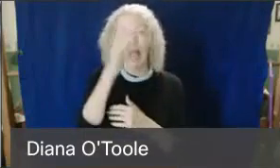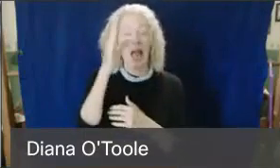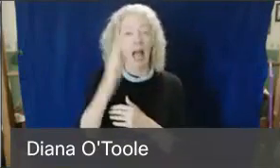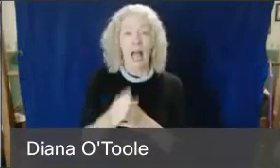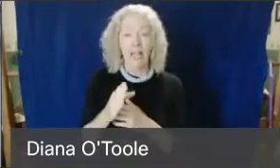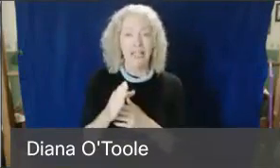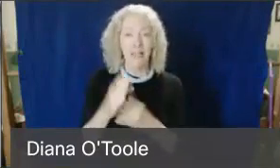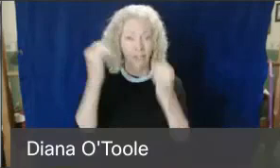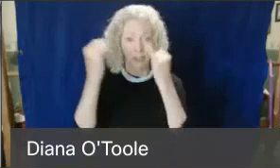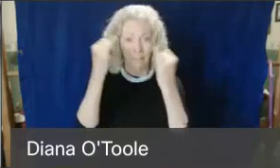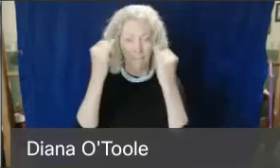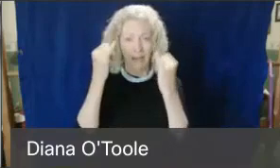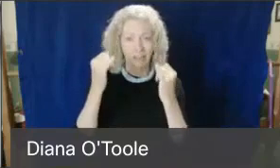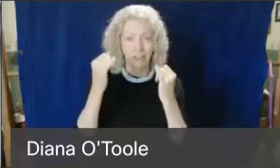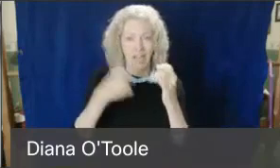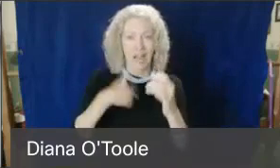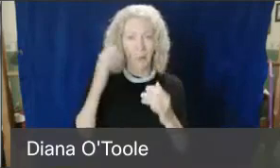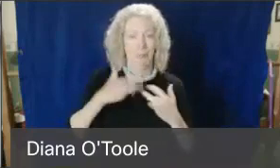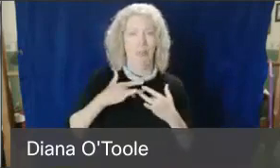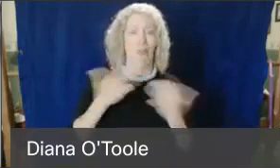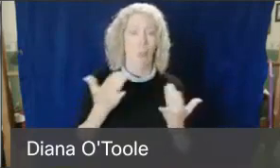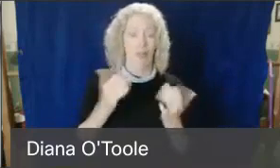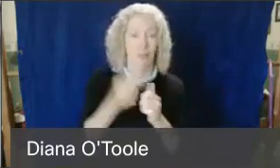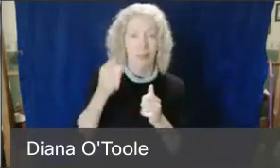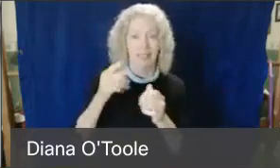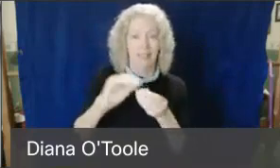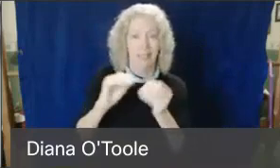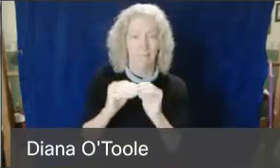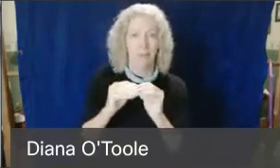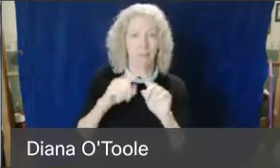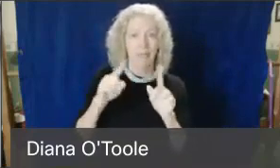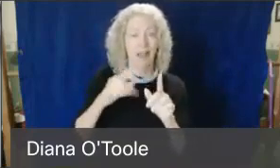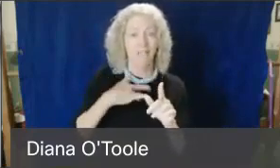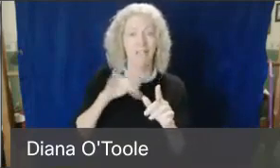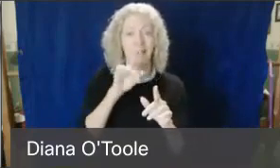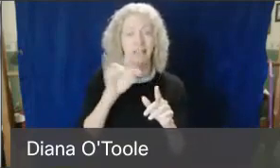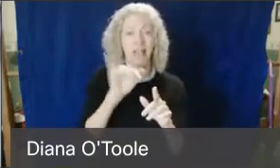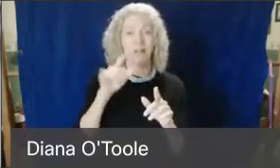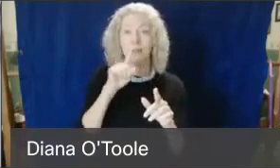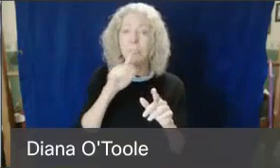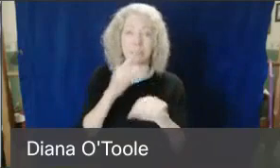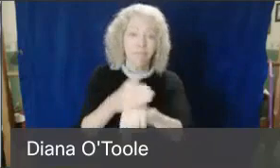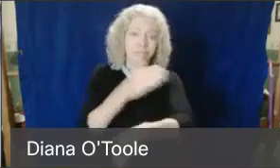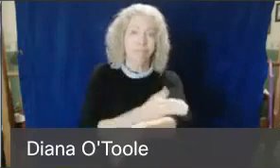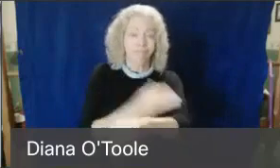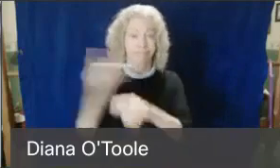with these numbers this morning, but I really am, because we've made a lot of progress over the last couple of weeks.